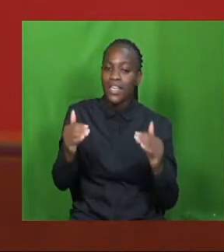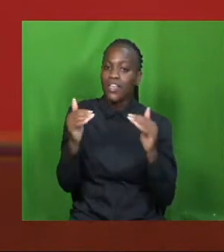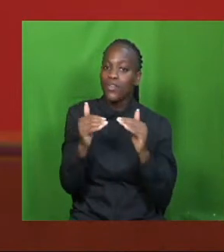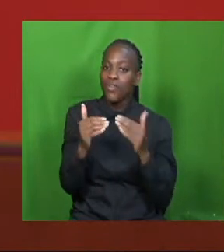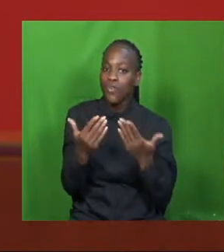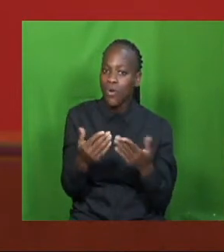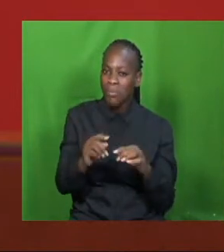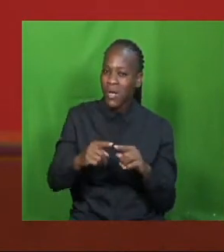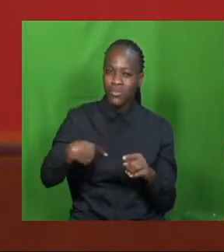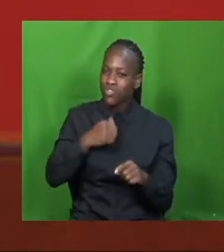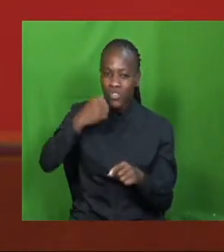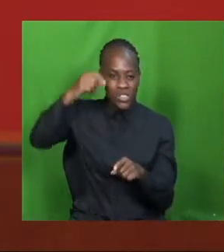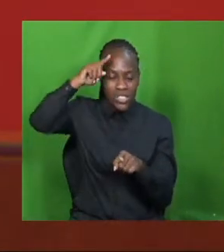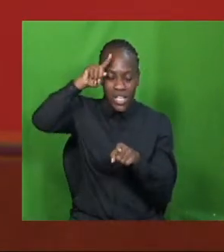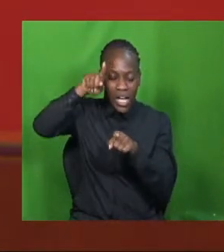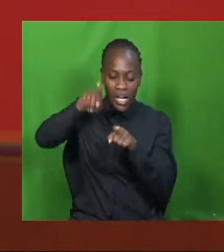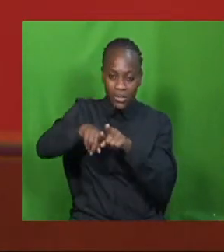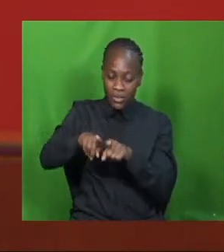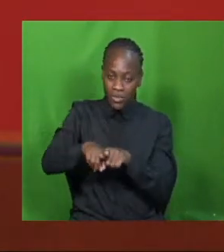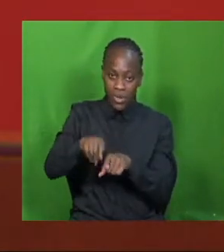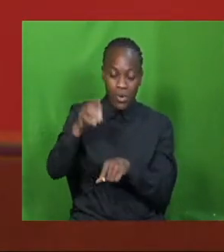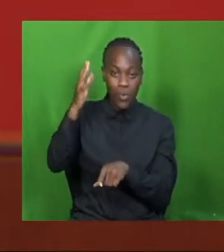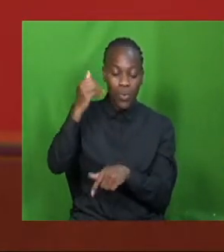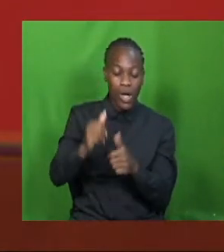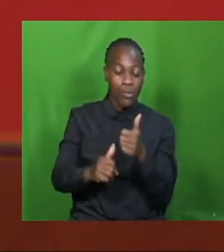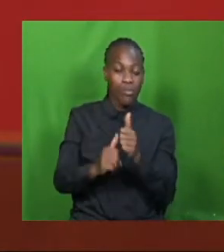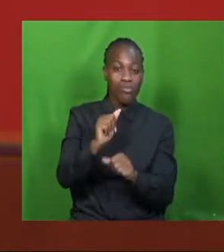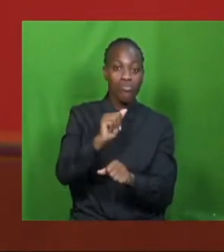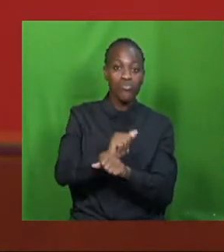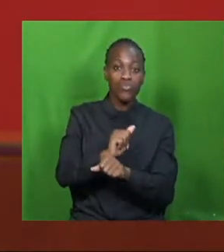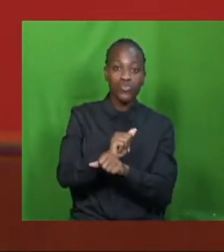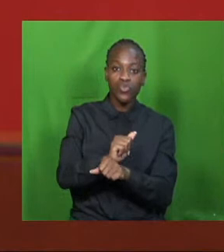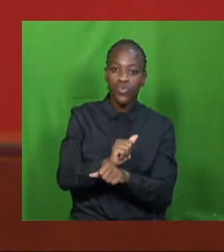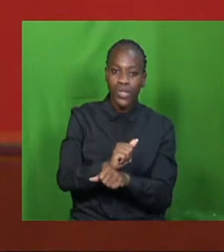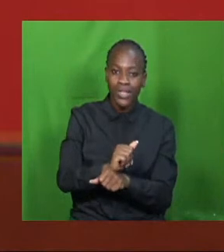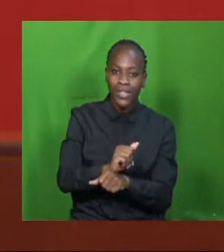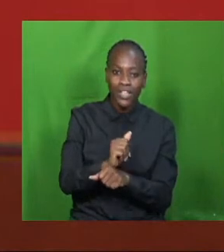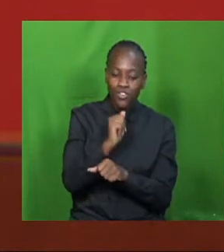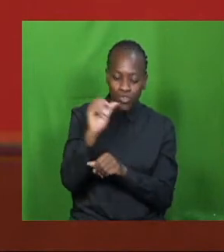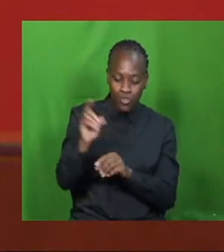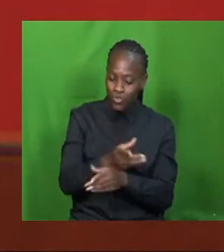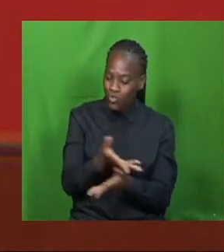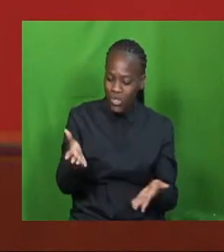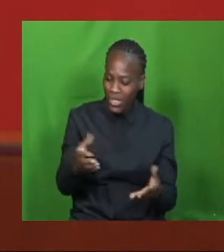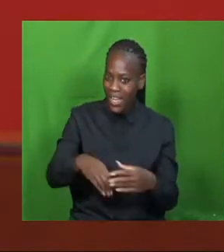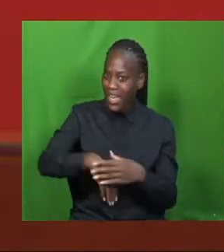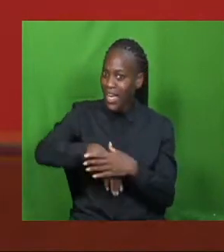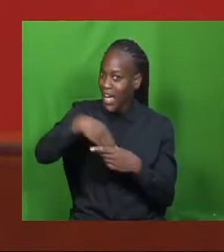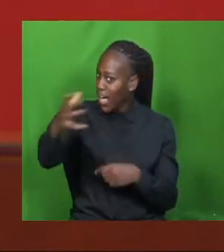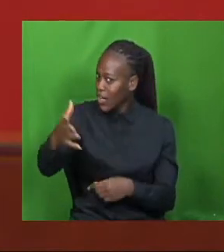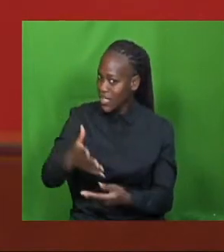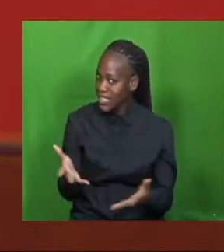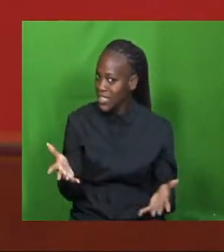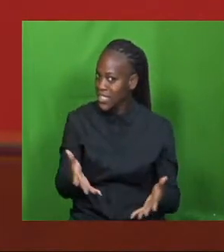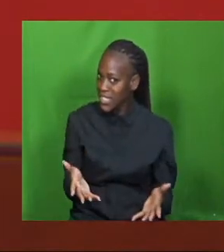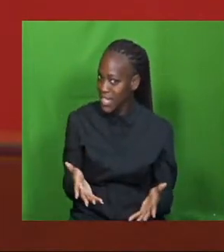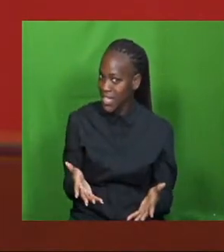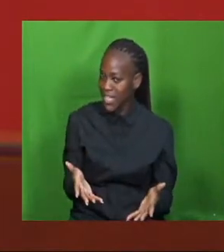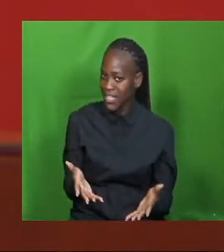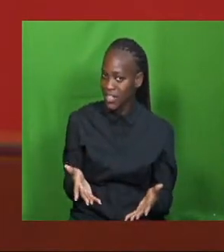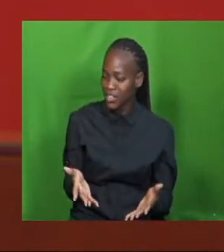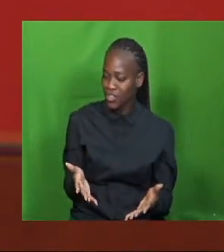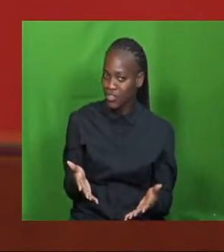You know, it's very difficult. But later on, when the votes and proceedings is capturing the